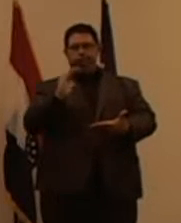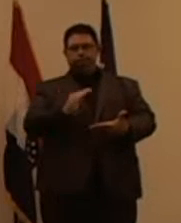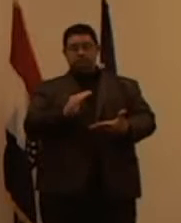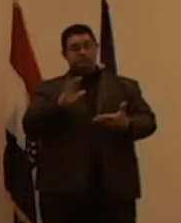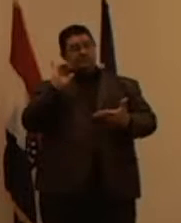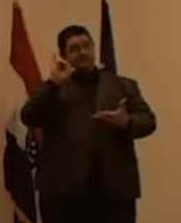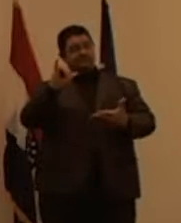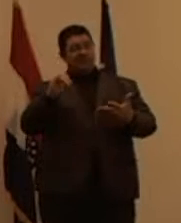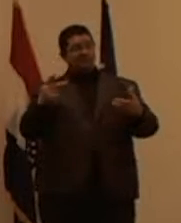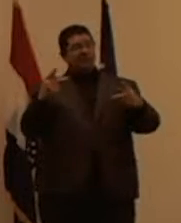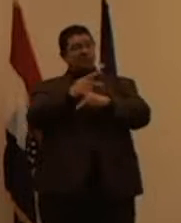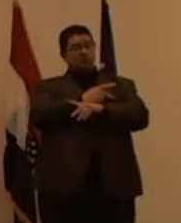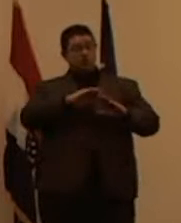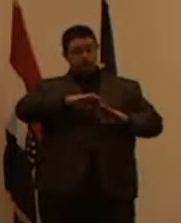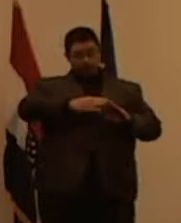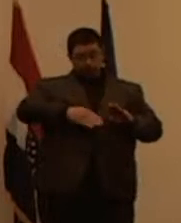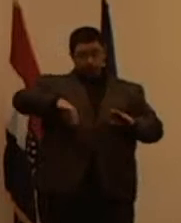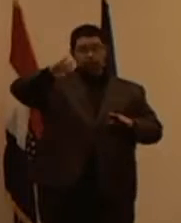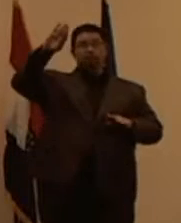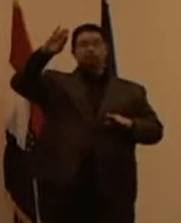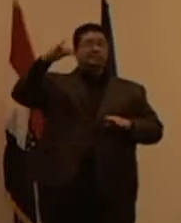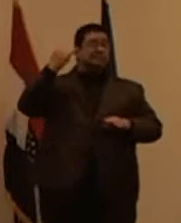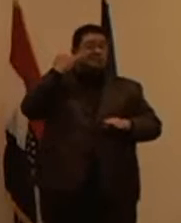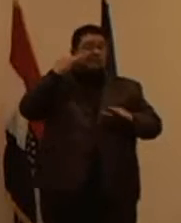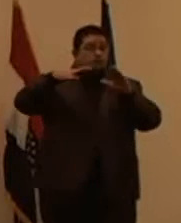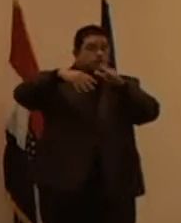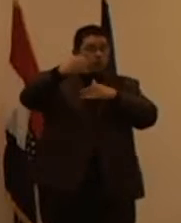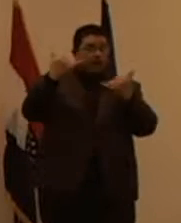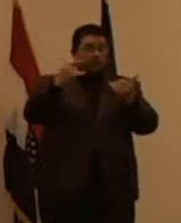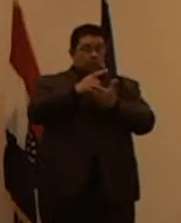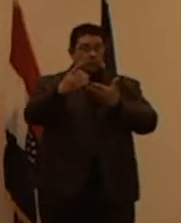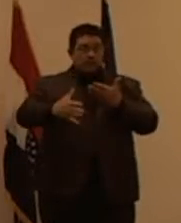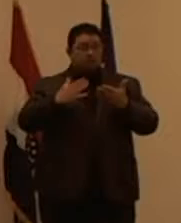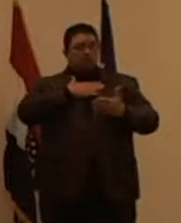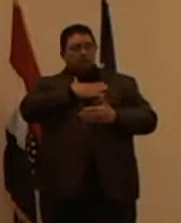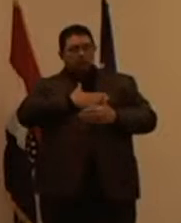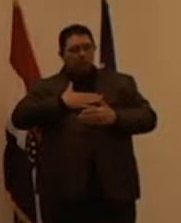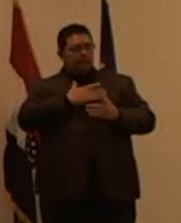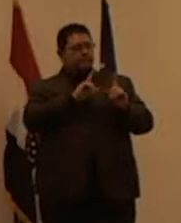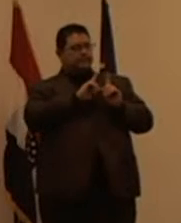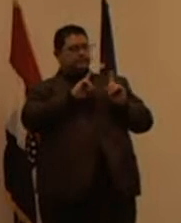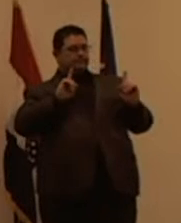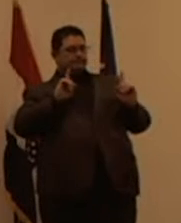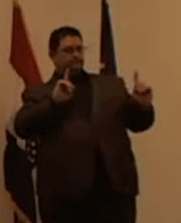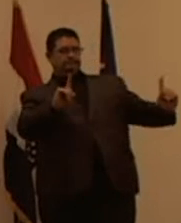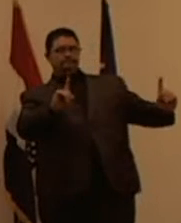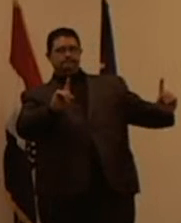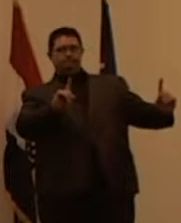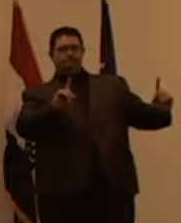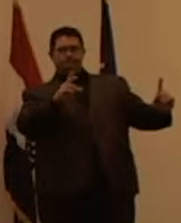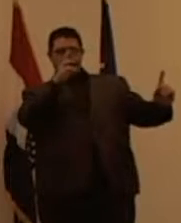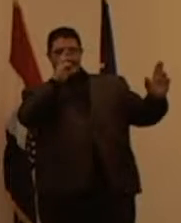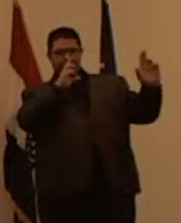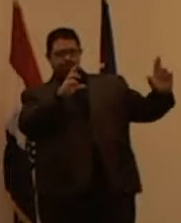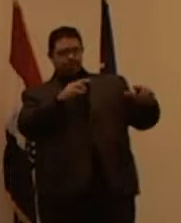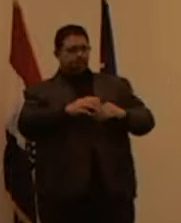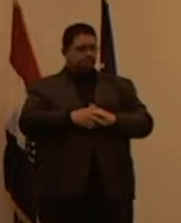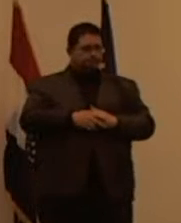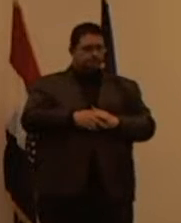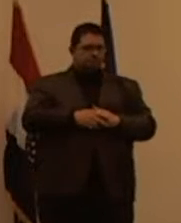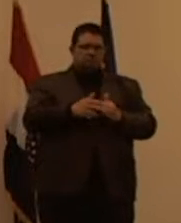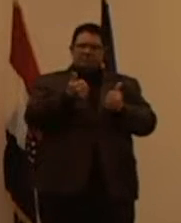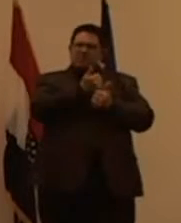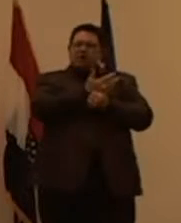worse. If you go out this weekend, please give people their space and do everything you can to follow